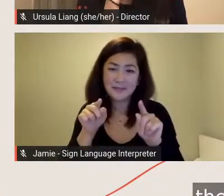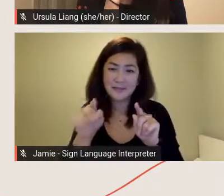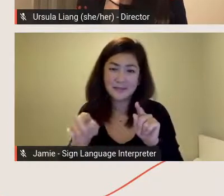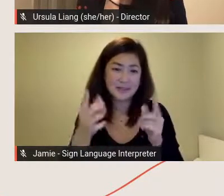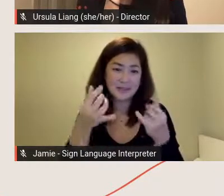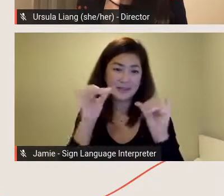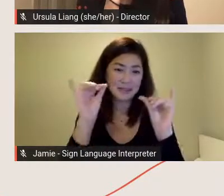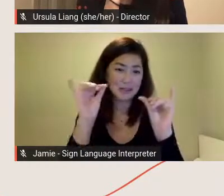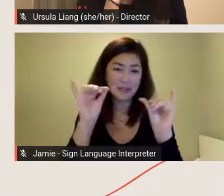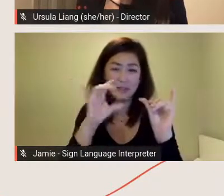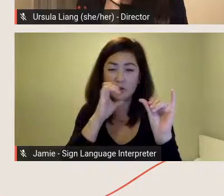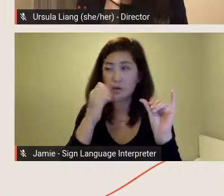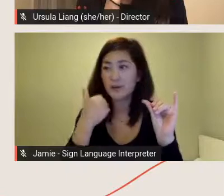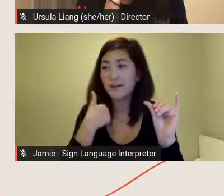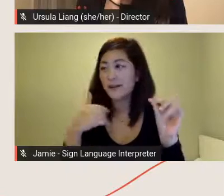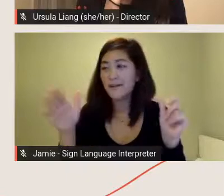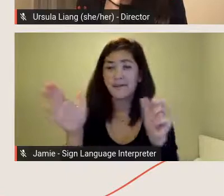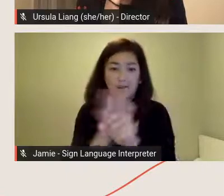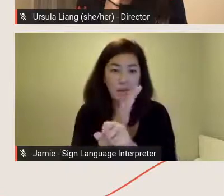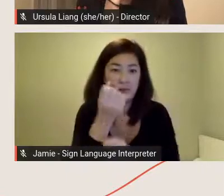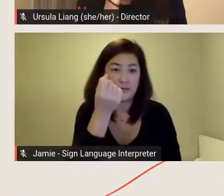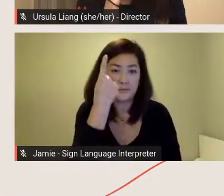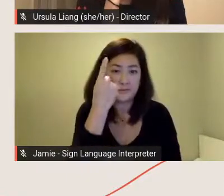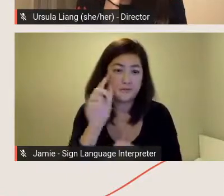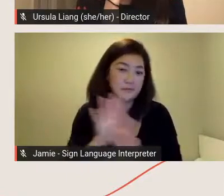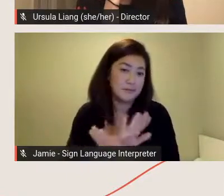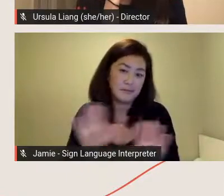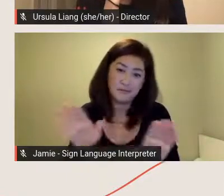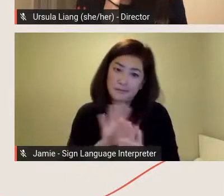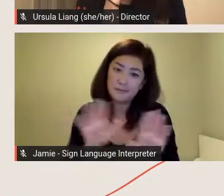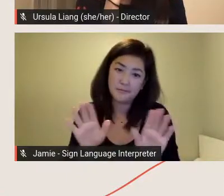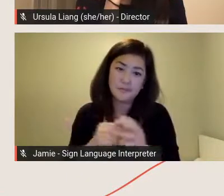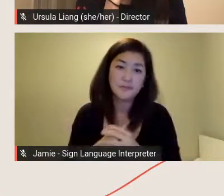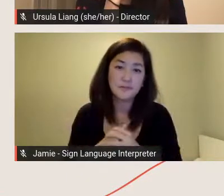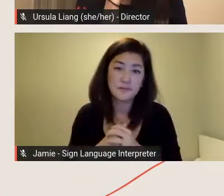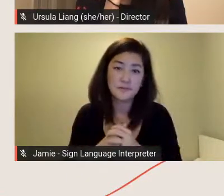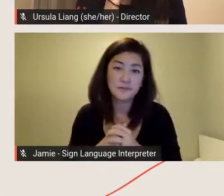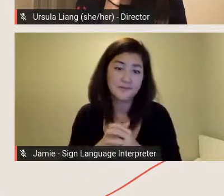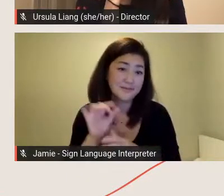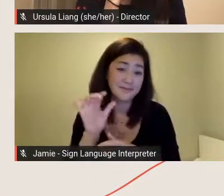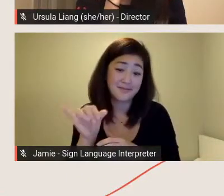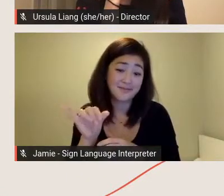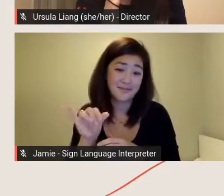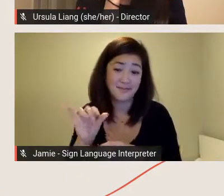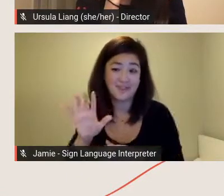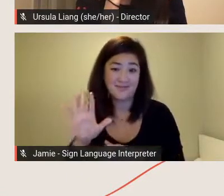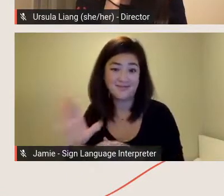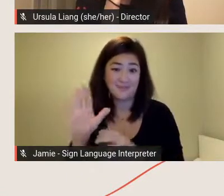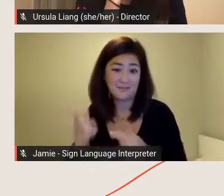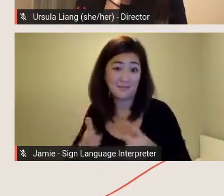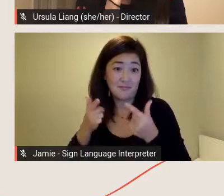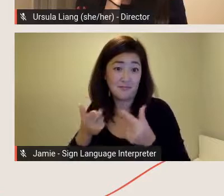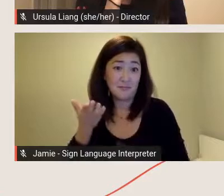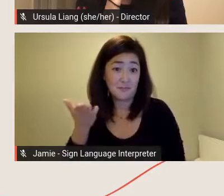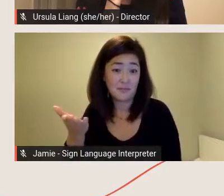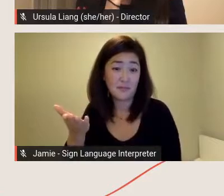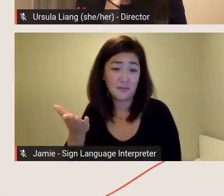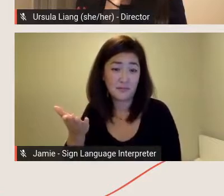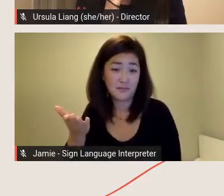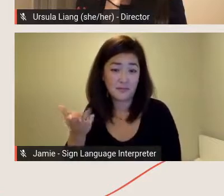consciousness of these kind of issues. And that's part of the journey of, you know, Asian Americans and where they need to